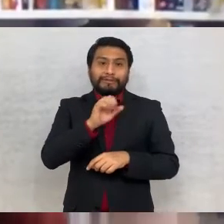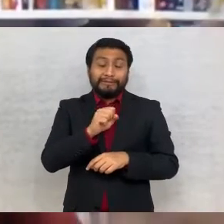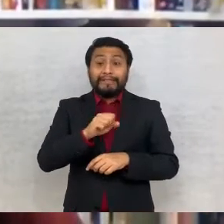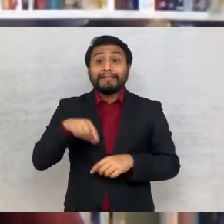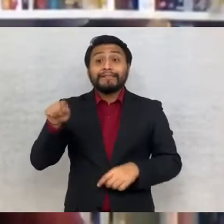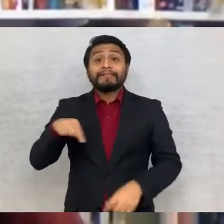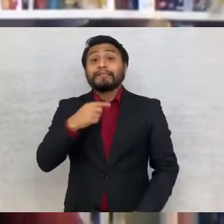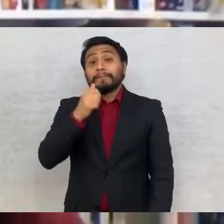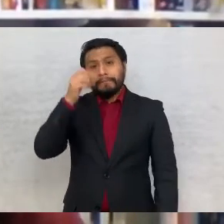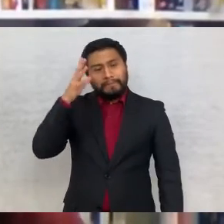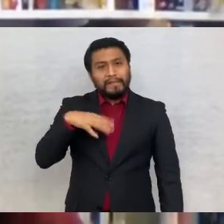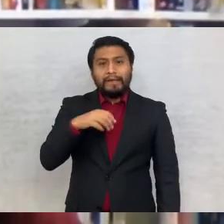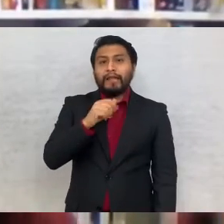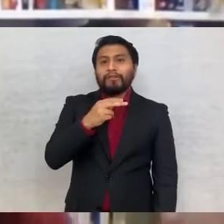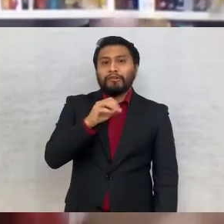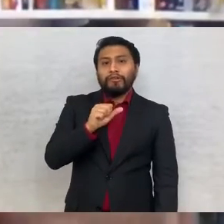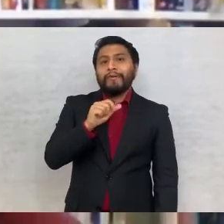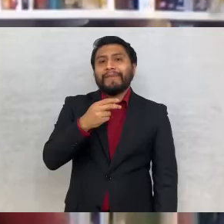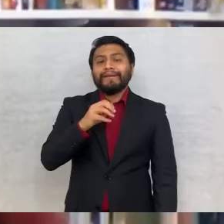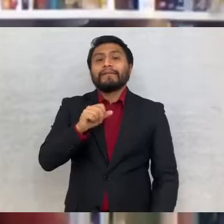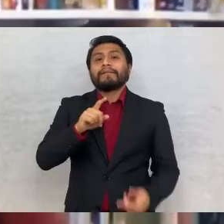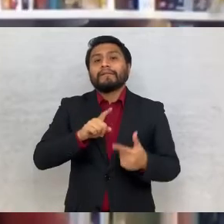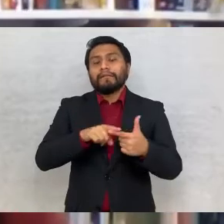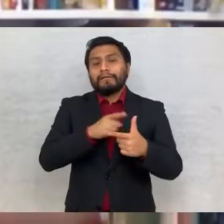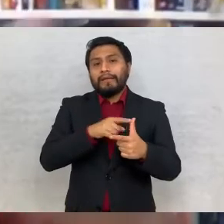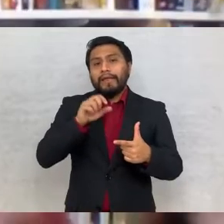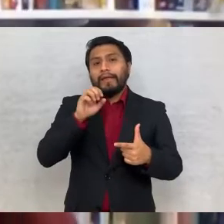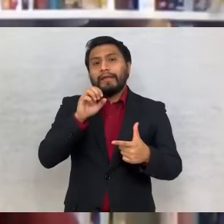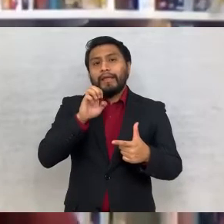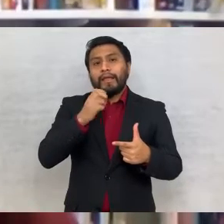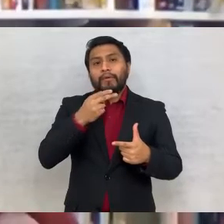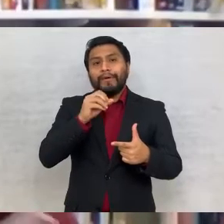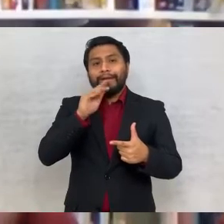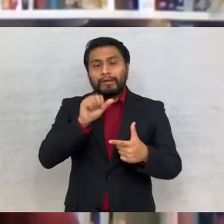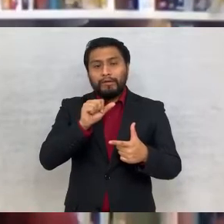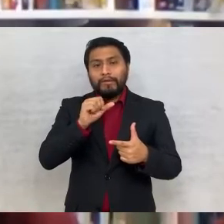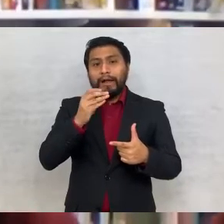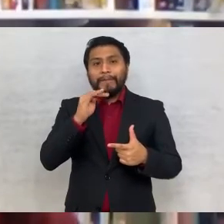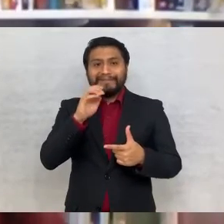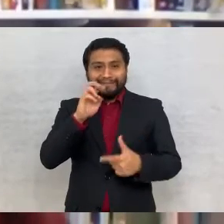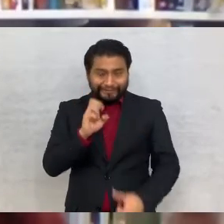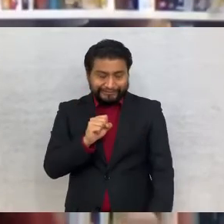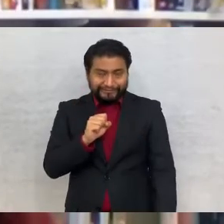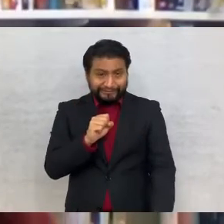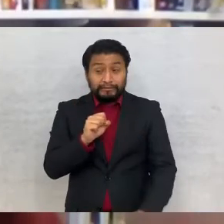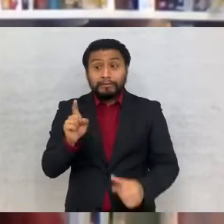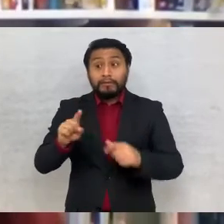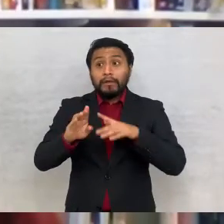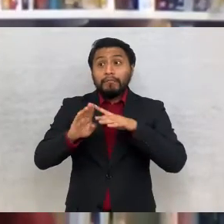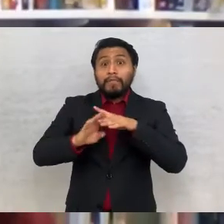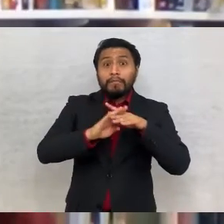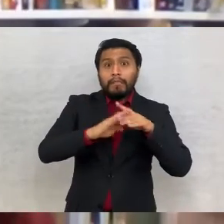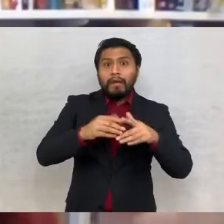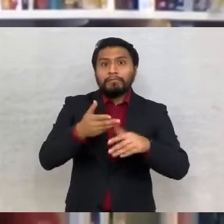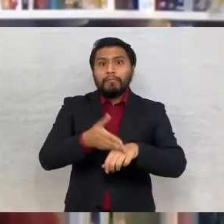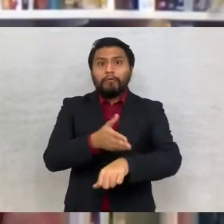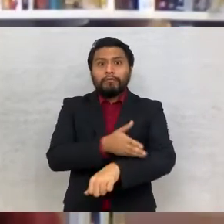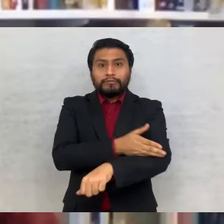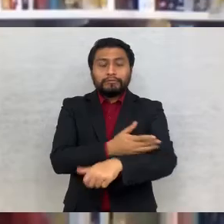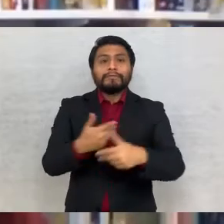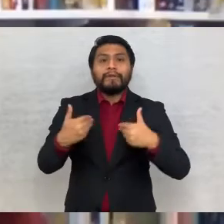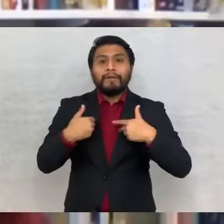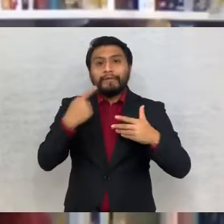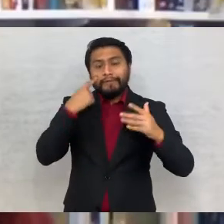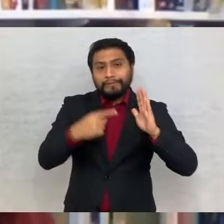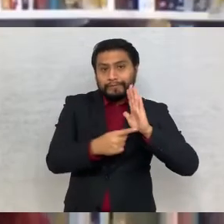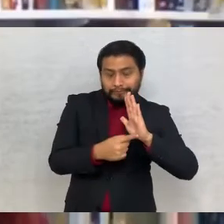evil to unite the individual criminal act with the group to which he or she belongs, fingerprinting was born from the